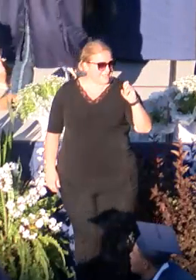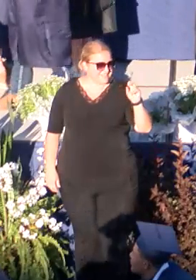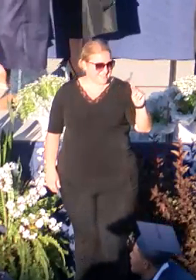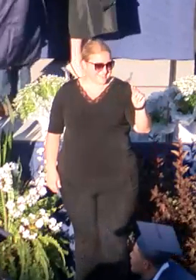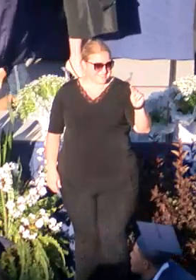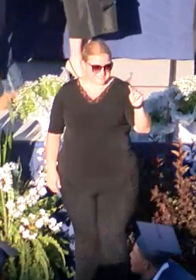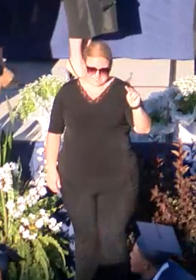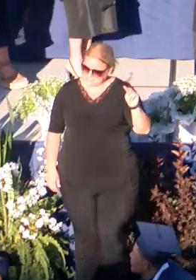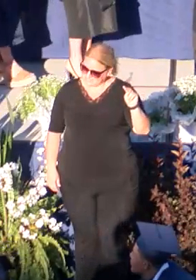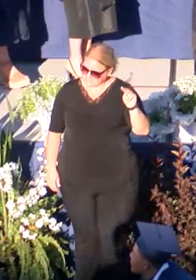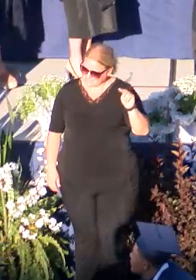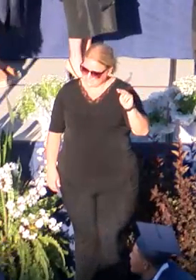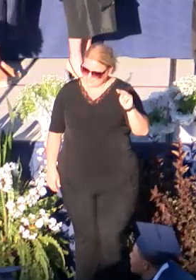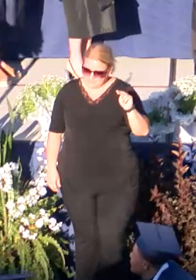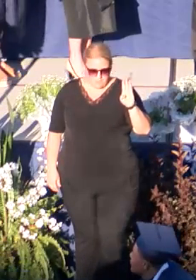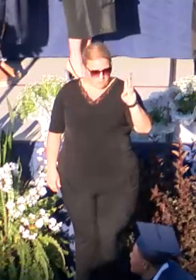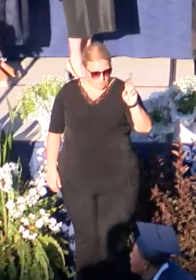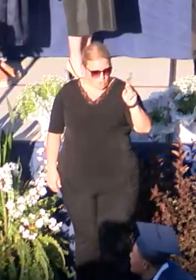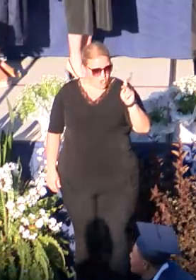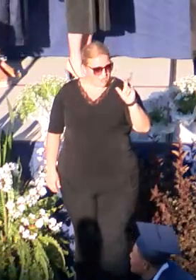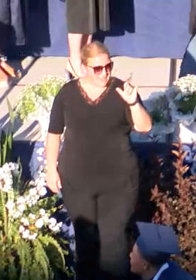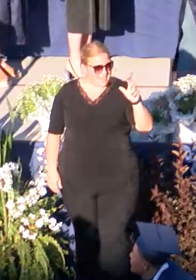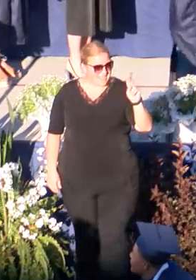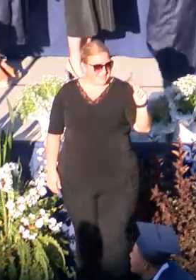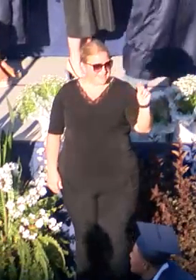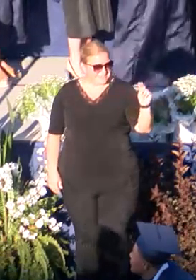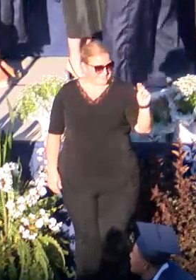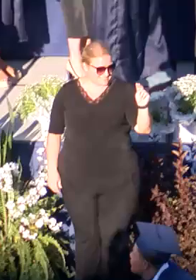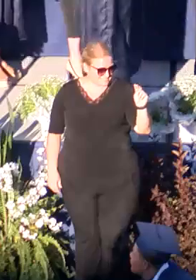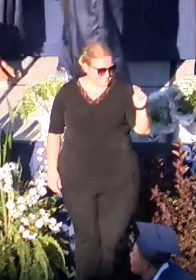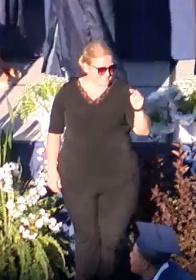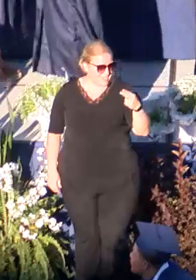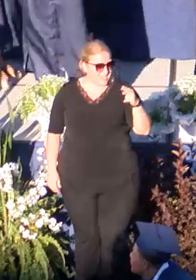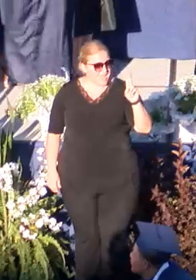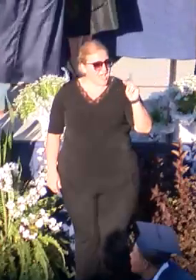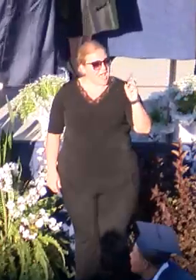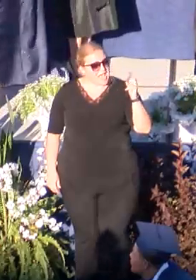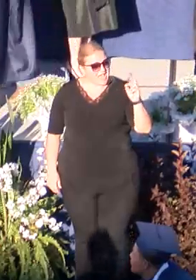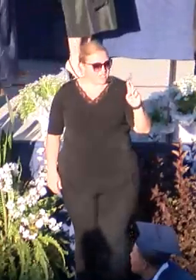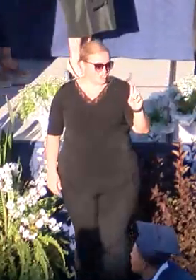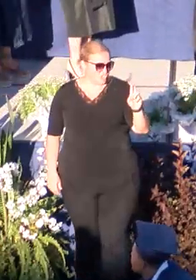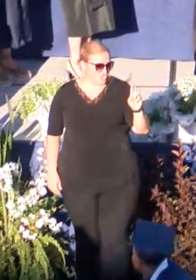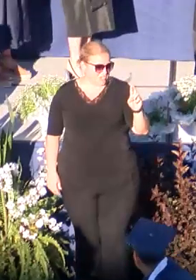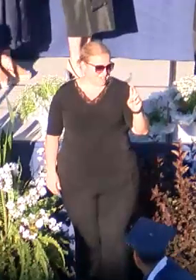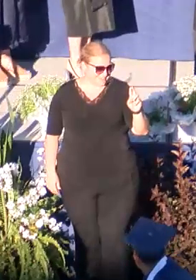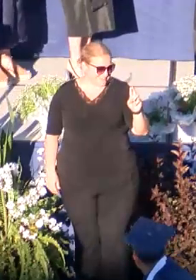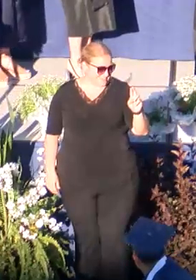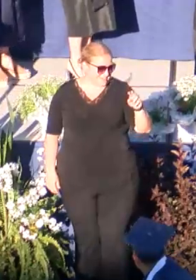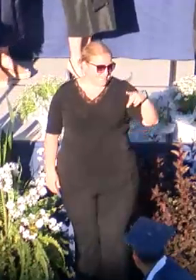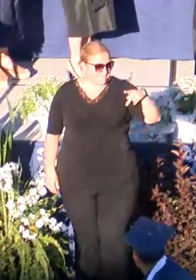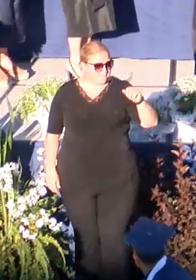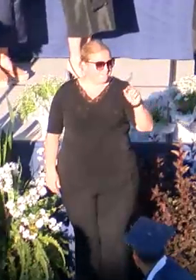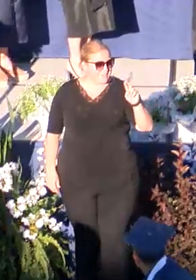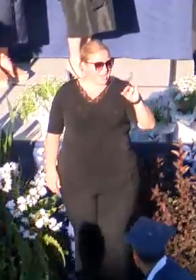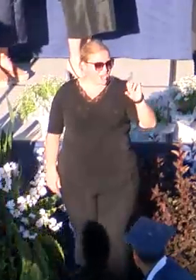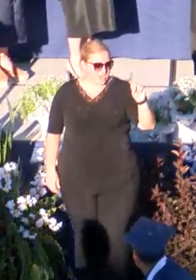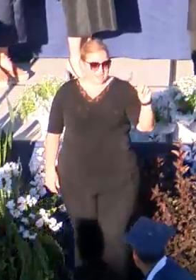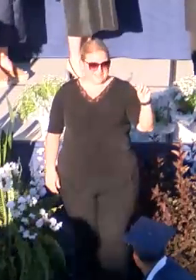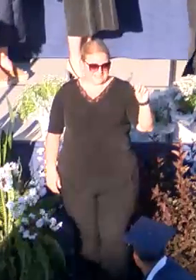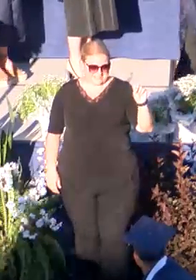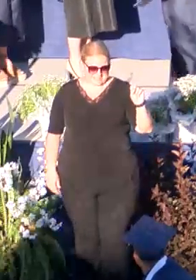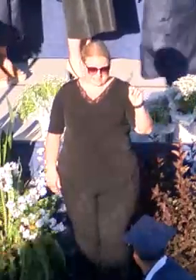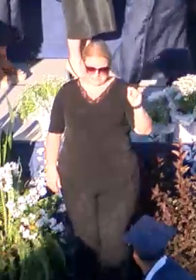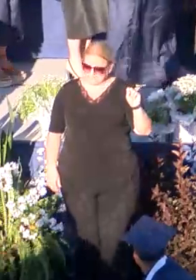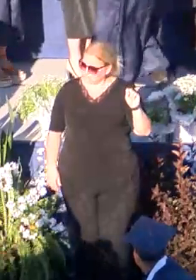Nelson. Brooklyn Bordelone. Hunter Lighthall. Paris Nicole